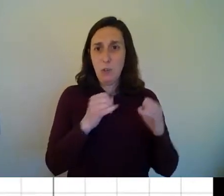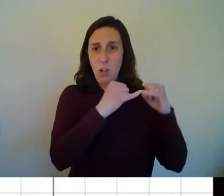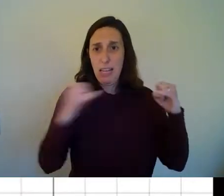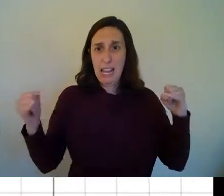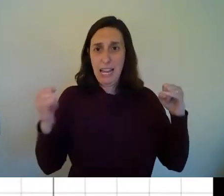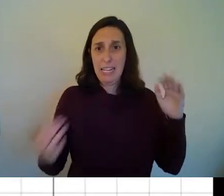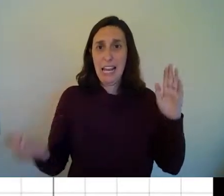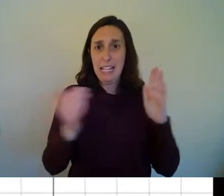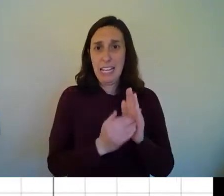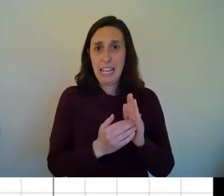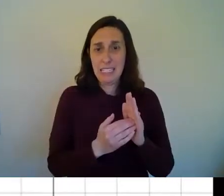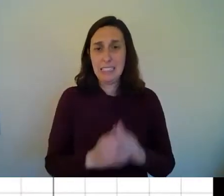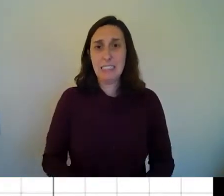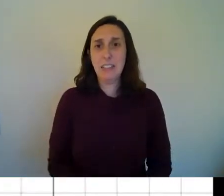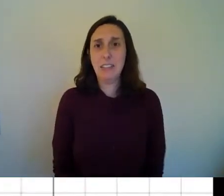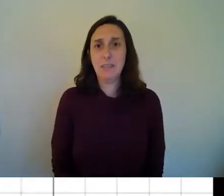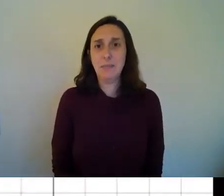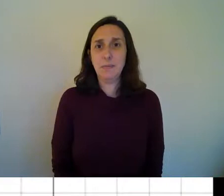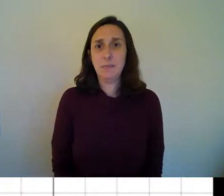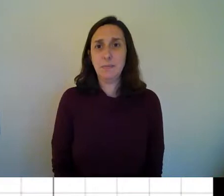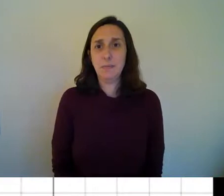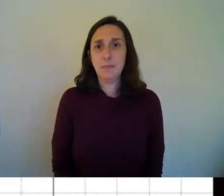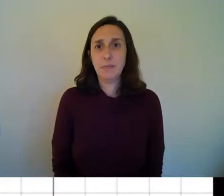And I'll put